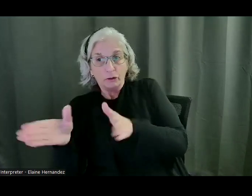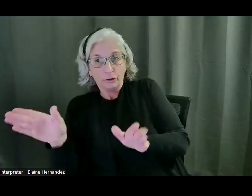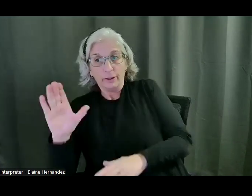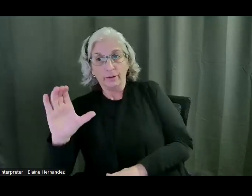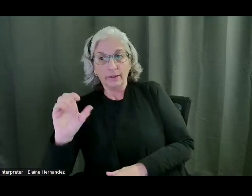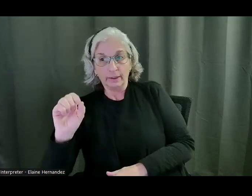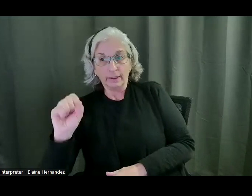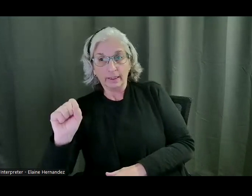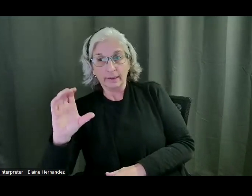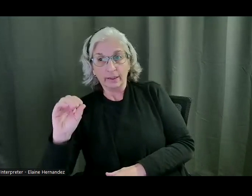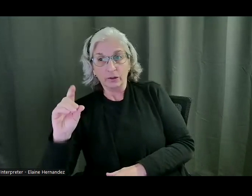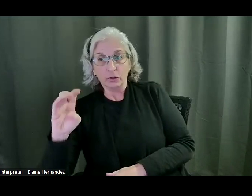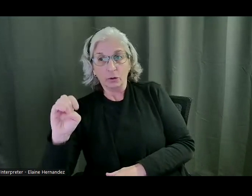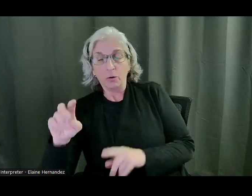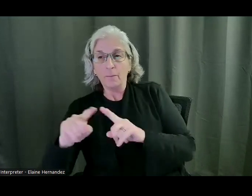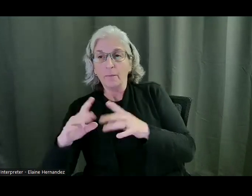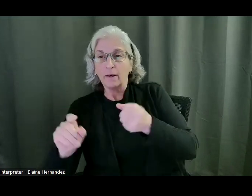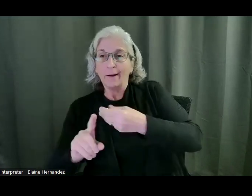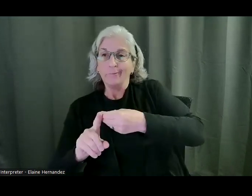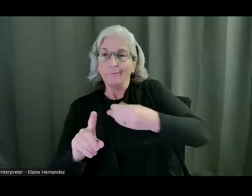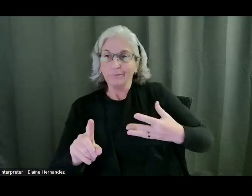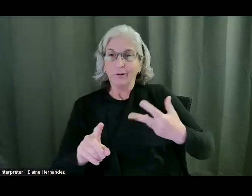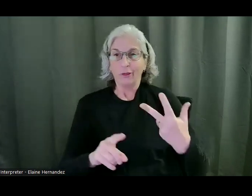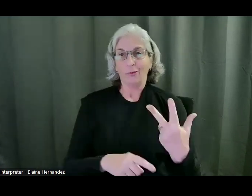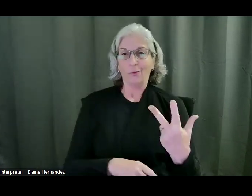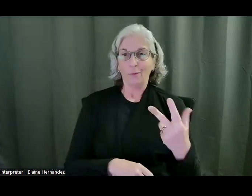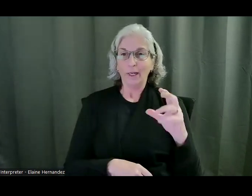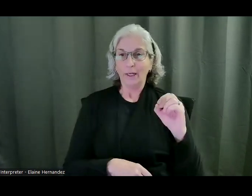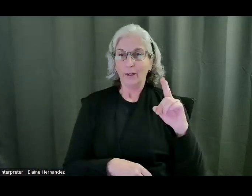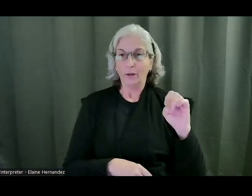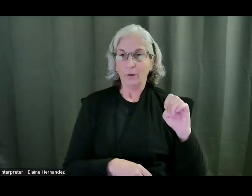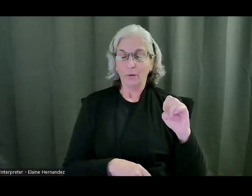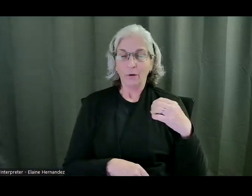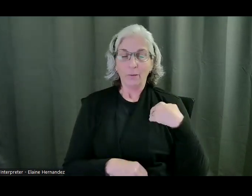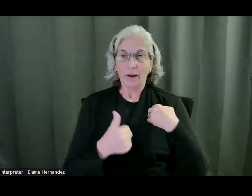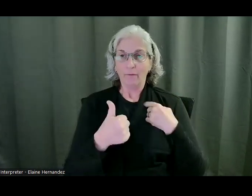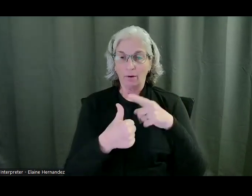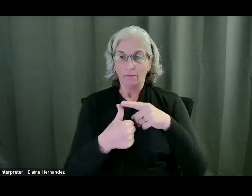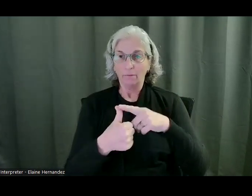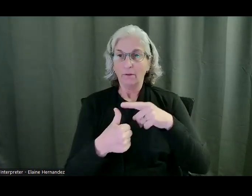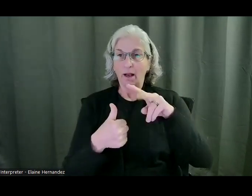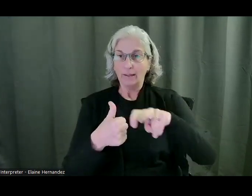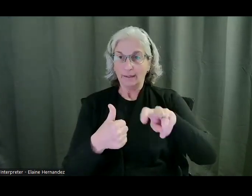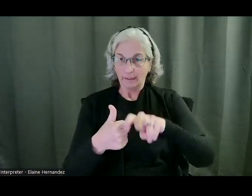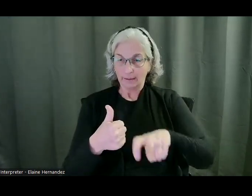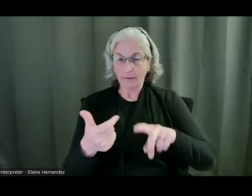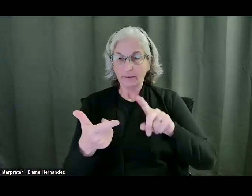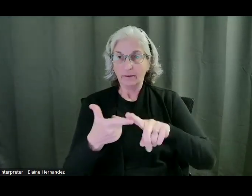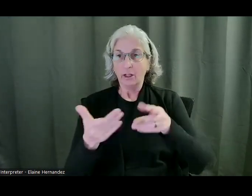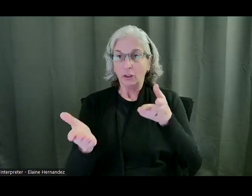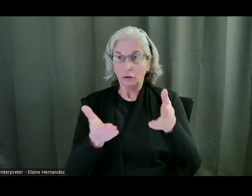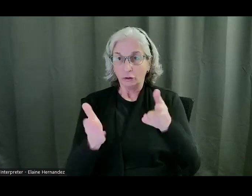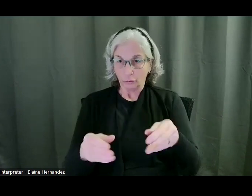to 3 different codes. So we have a code now for assessment and for the service delivery and for